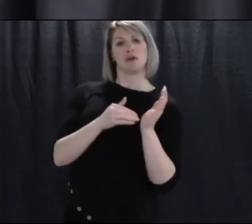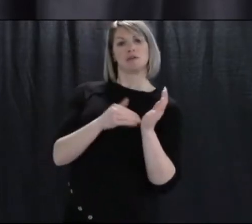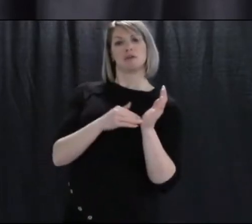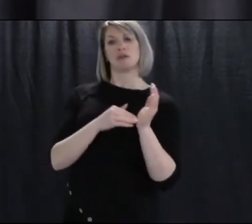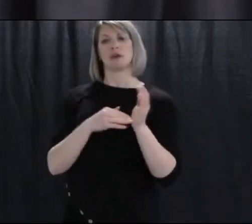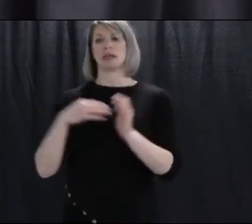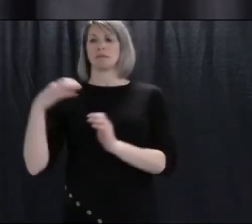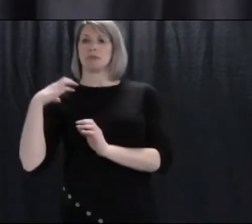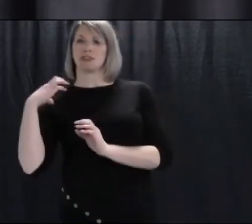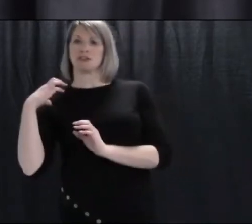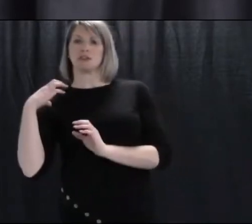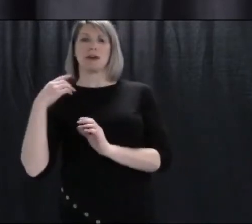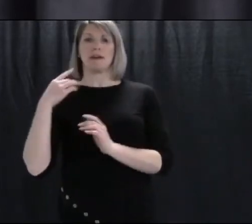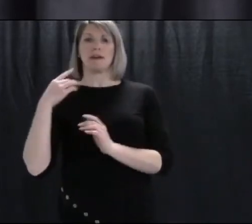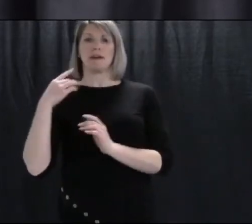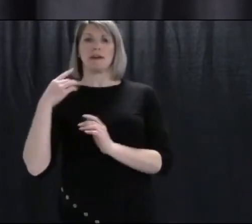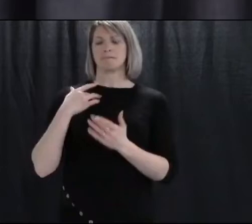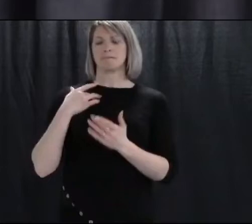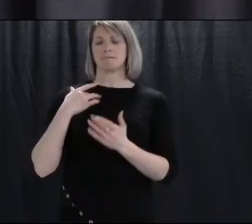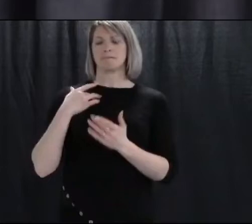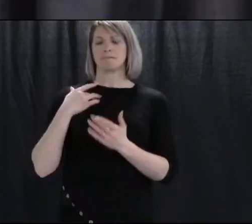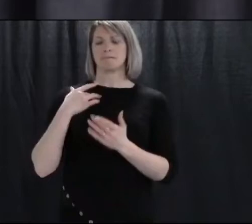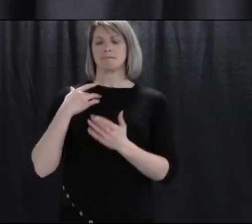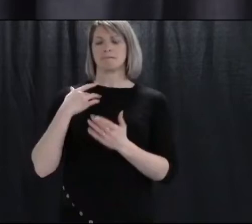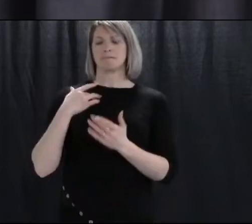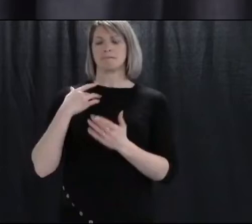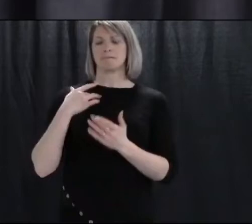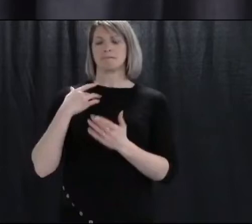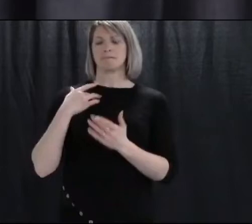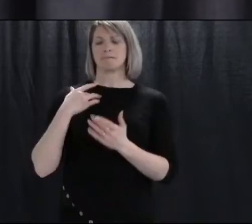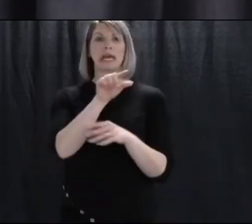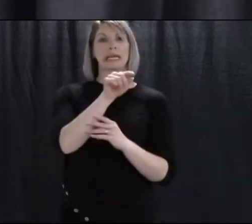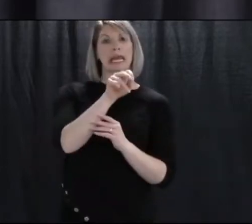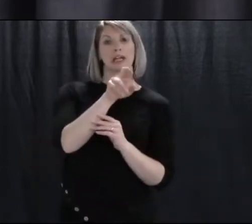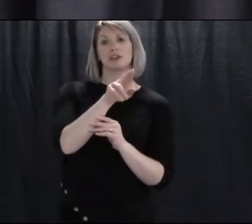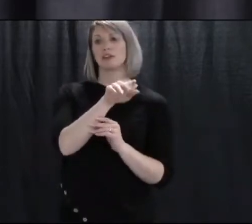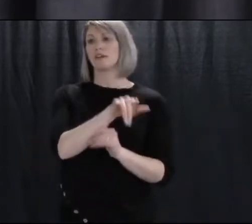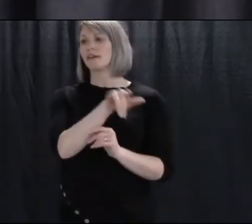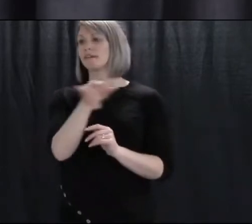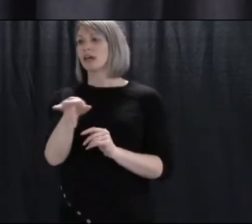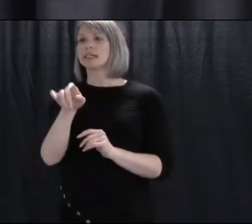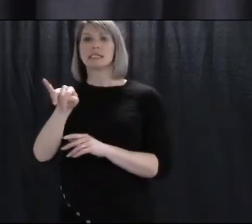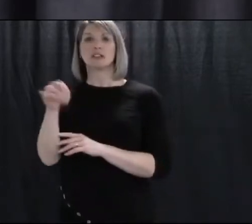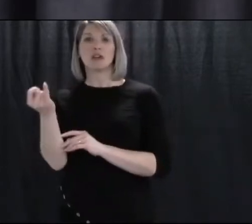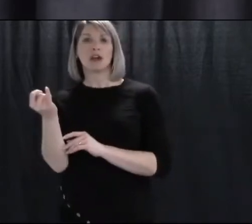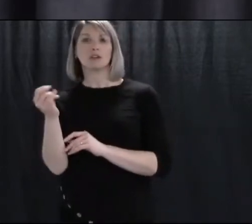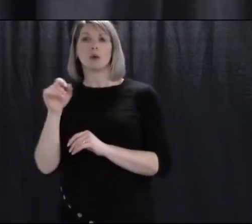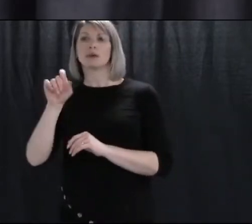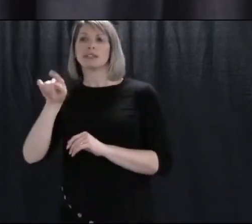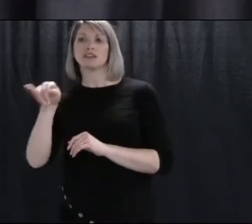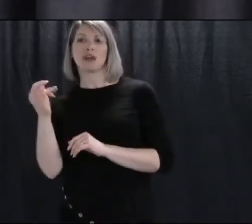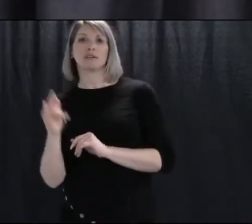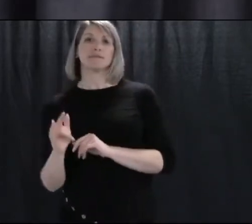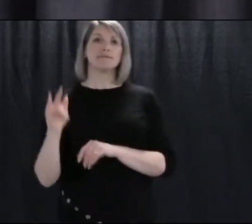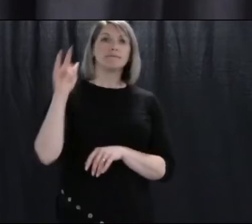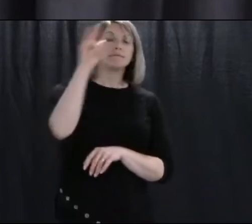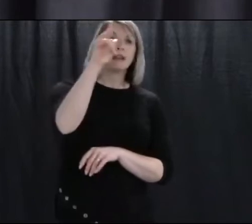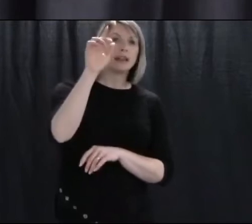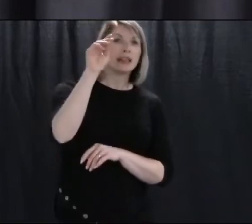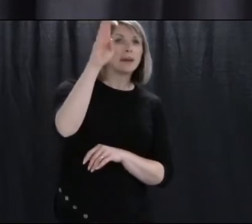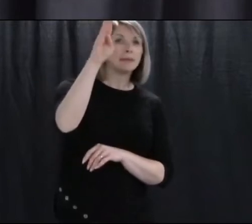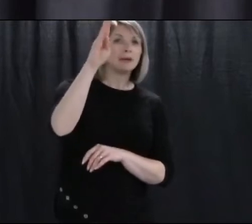there's any need to close down travel between, Gander and St. John's or St. John's and Goose Bay or